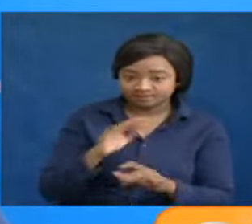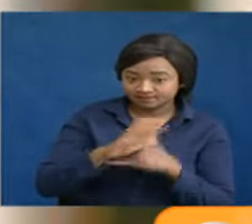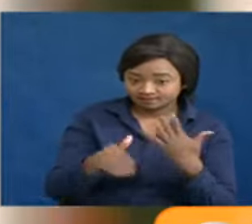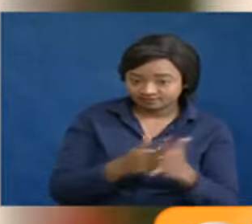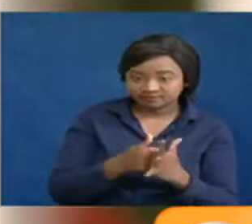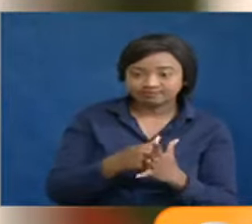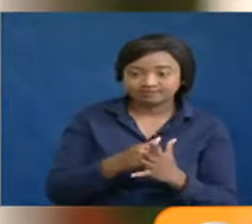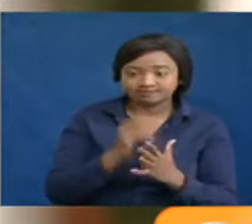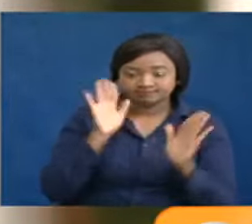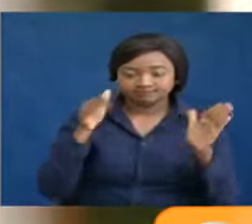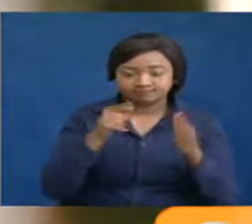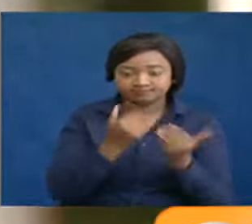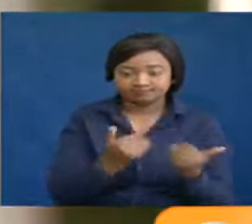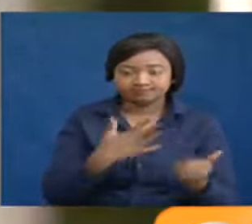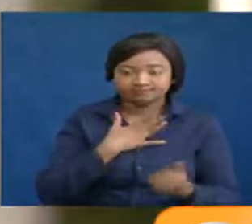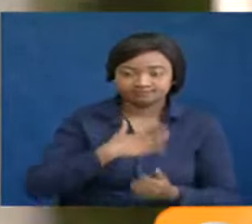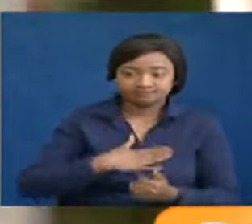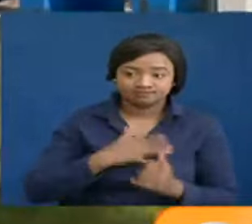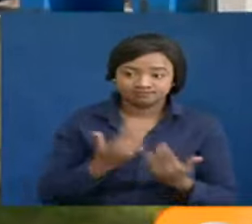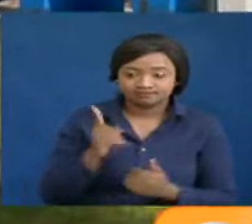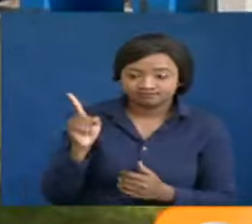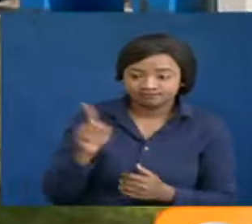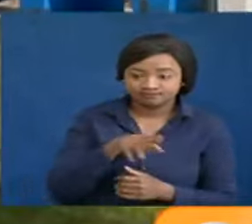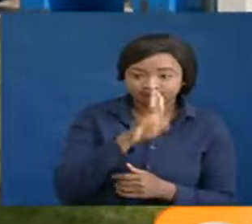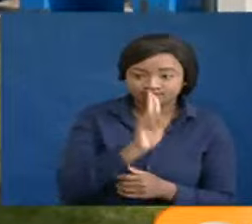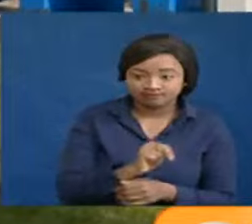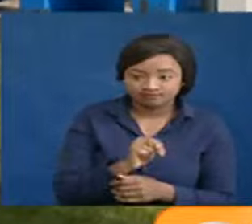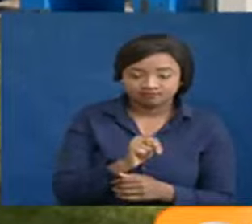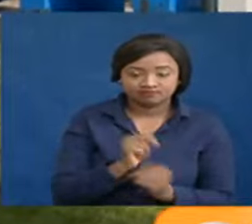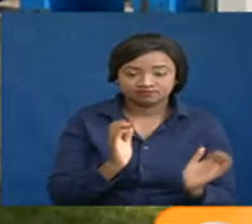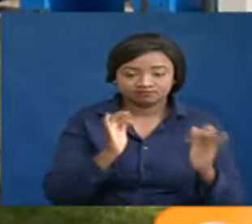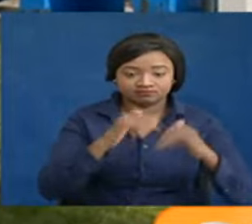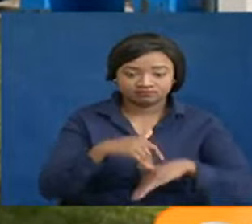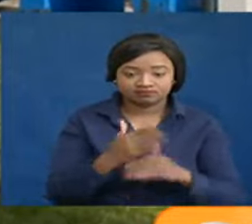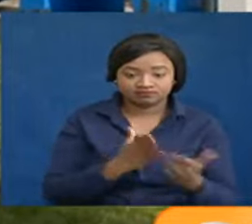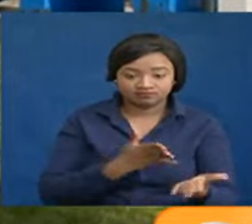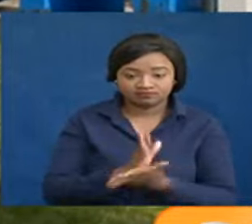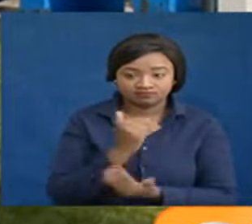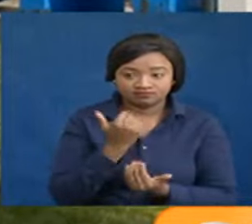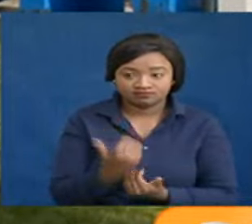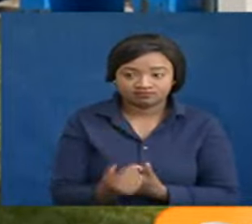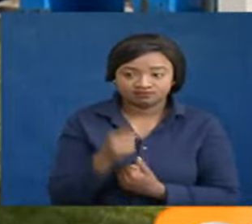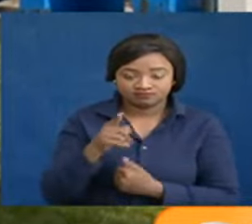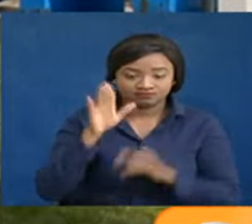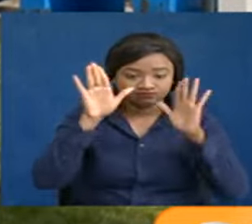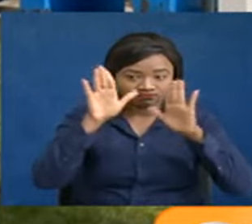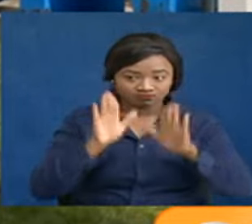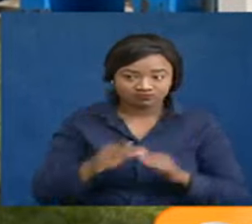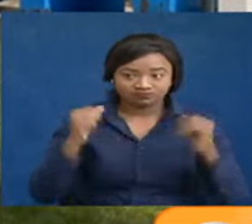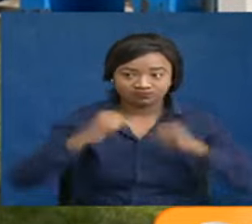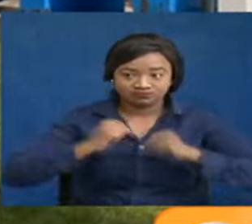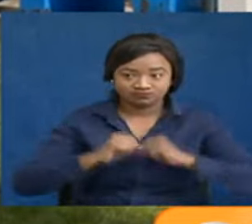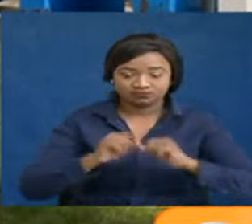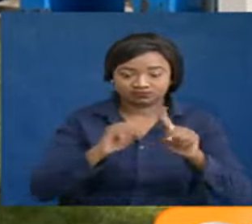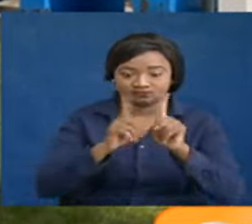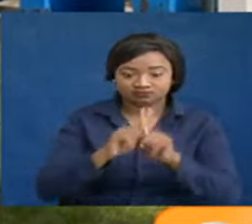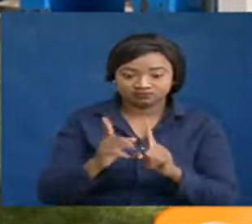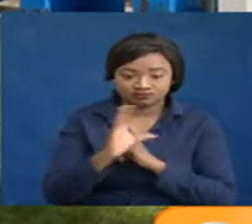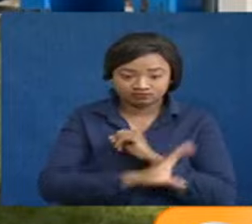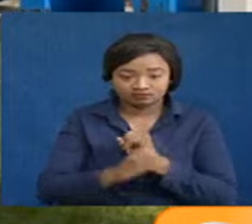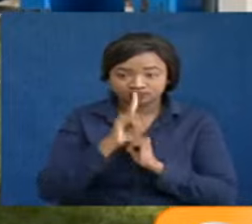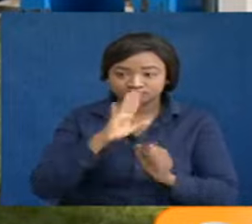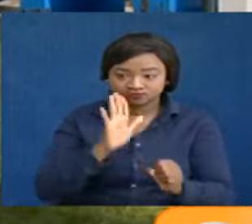ask. The UN Convention on the Rights of the Child is an important agreement by countries who have promised to